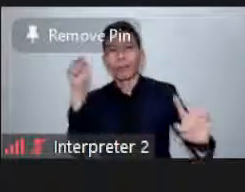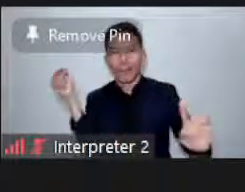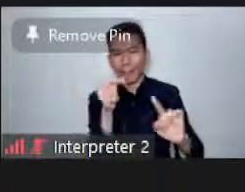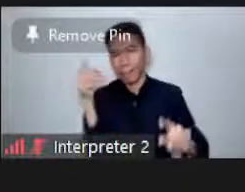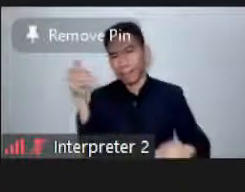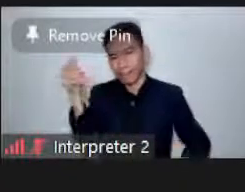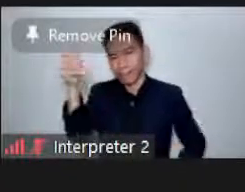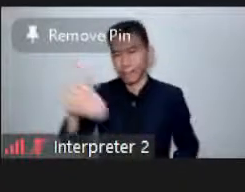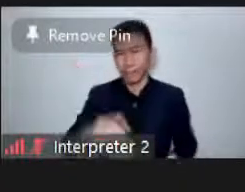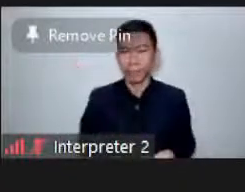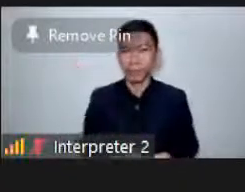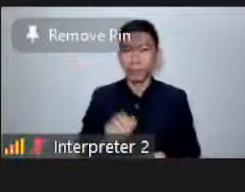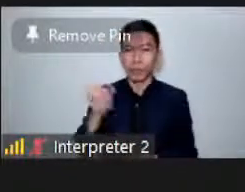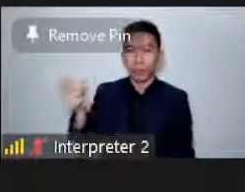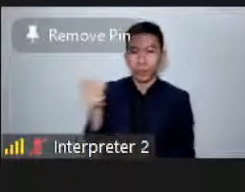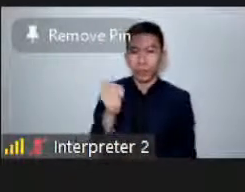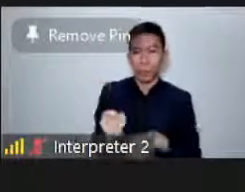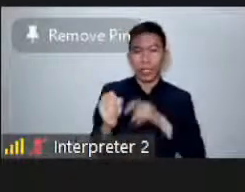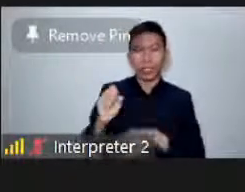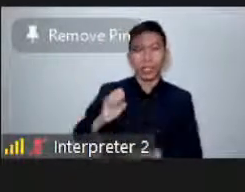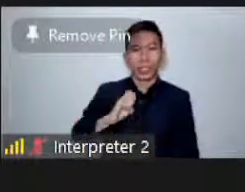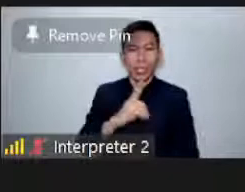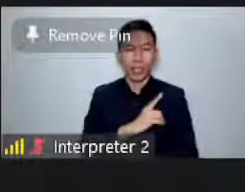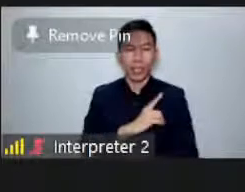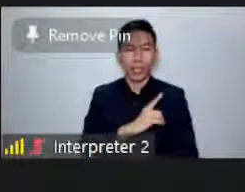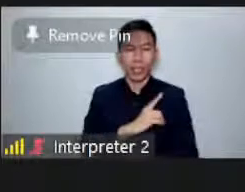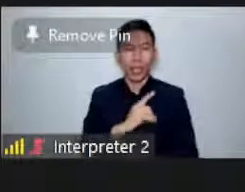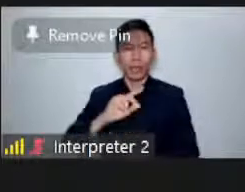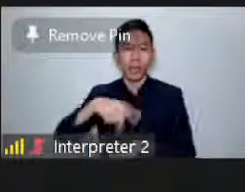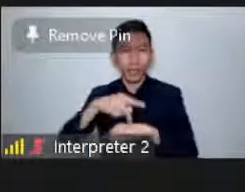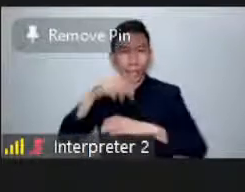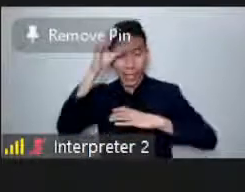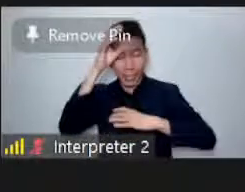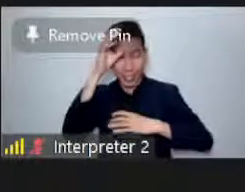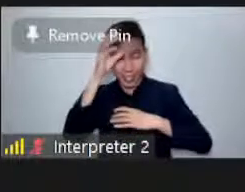executive director of the Philippine Cancer Center is a quick win.